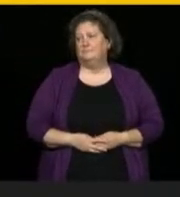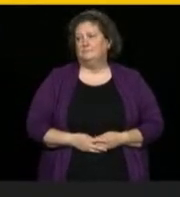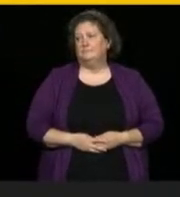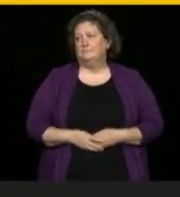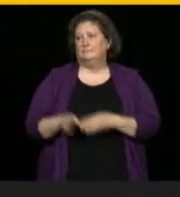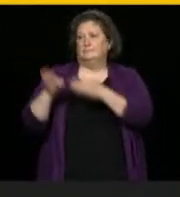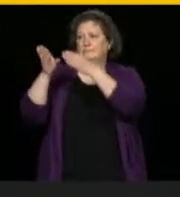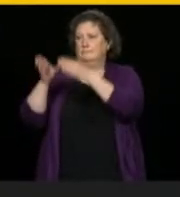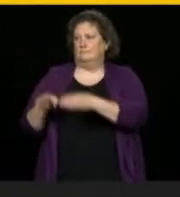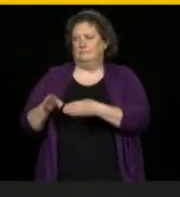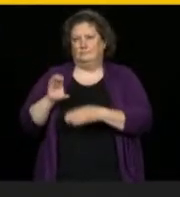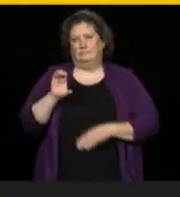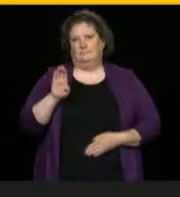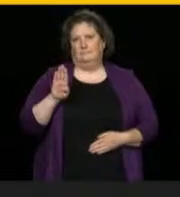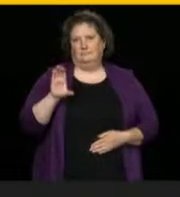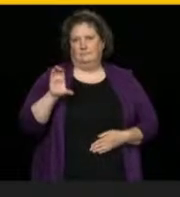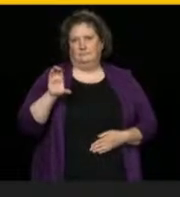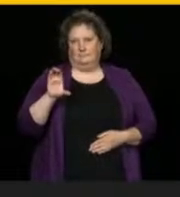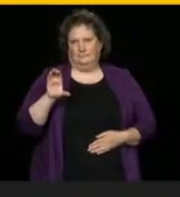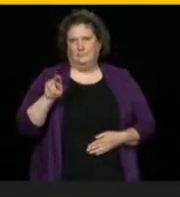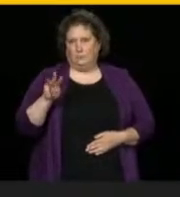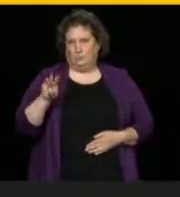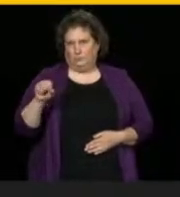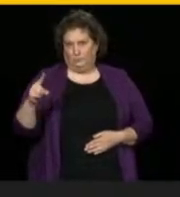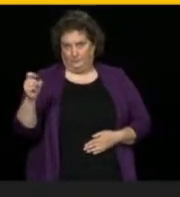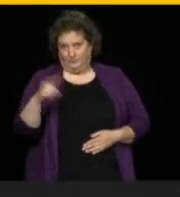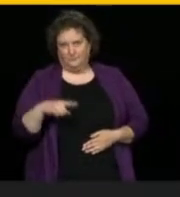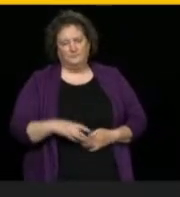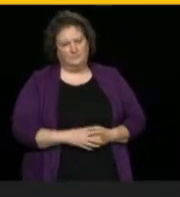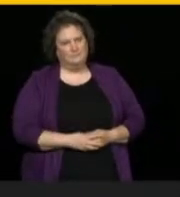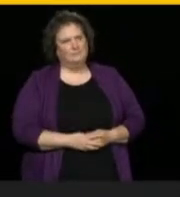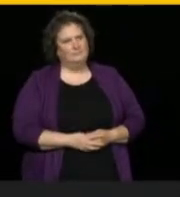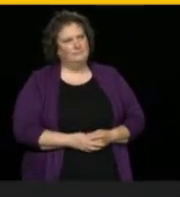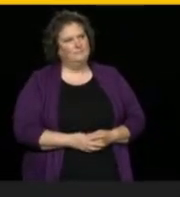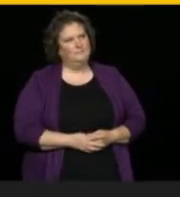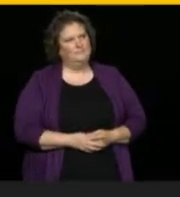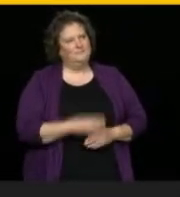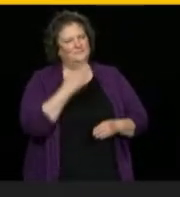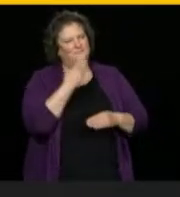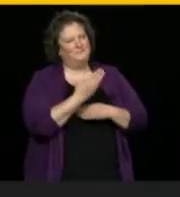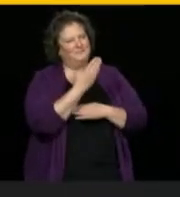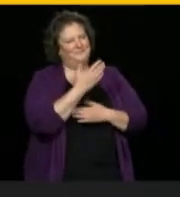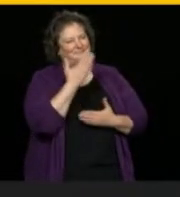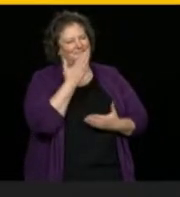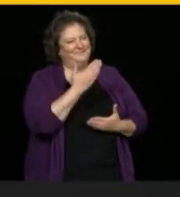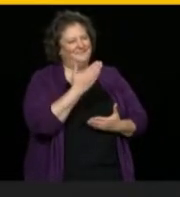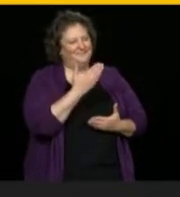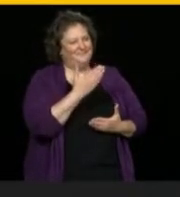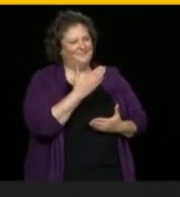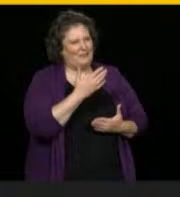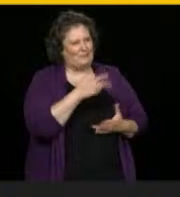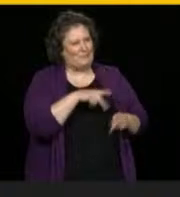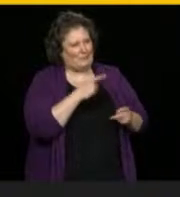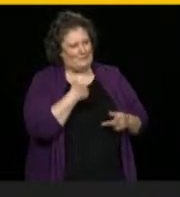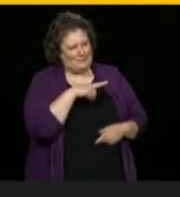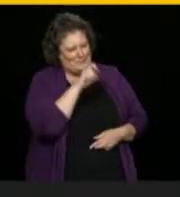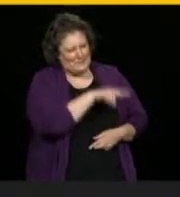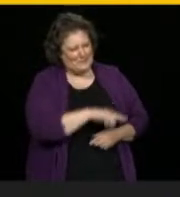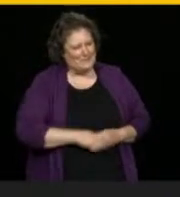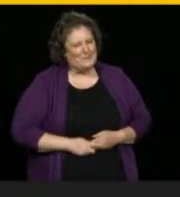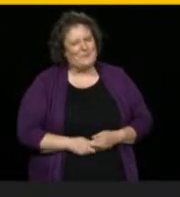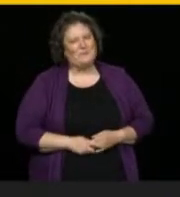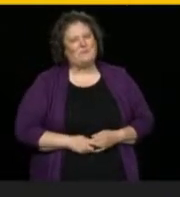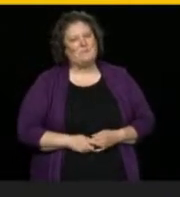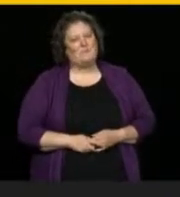CBC. Line open. Good morning, Prime Minister. Thanks for taking our questions. I know today we're going to hear more about the state